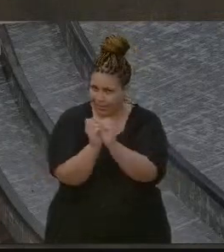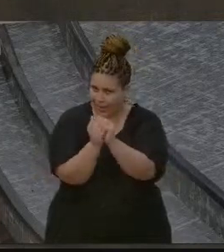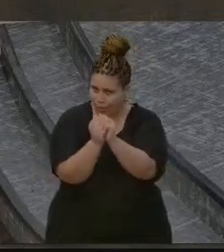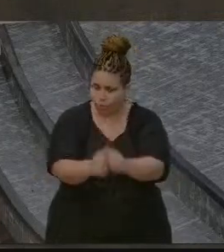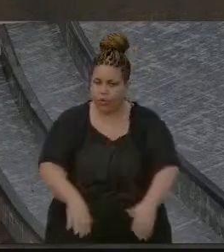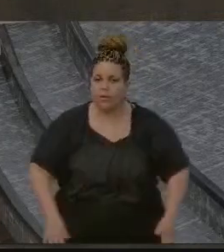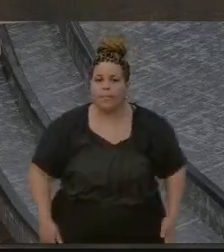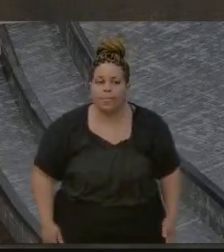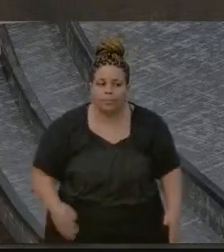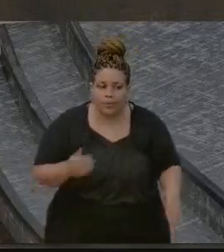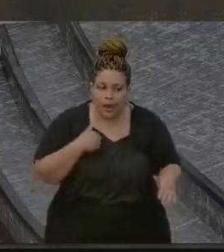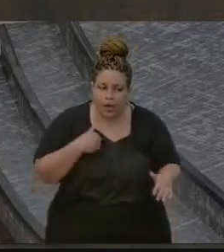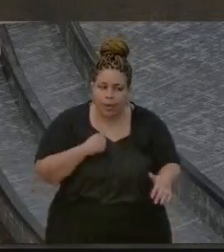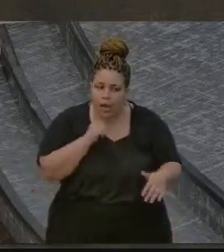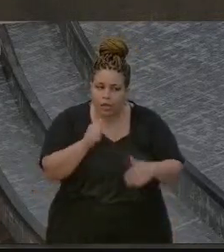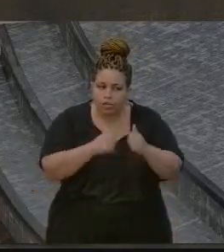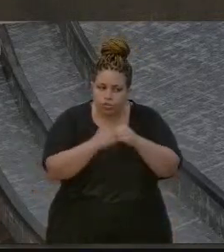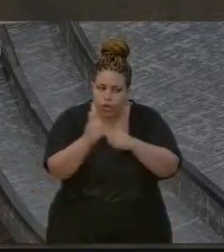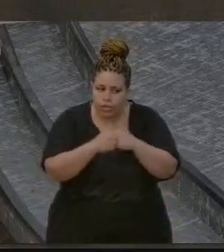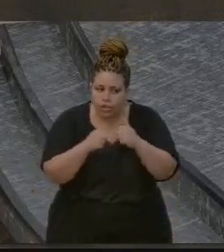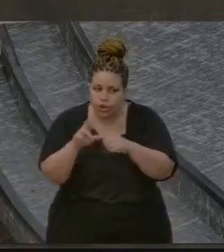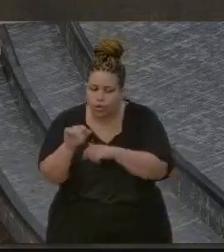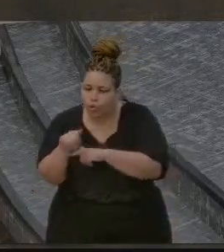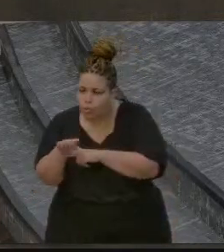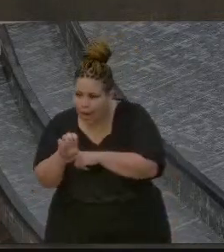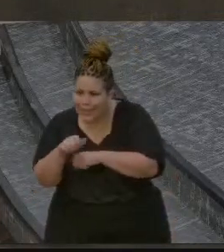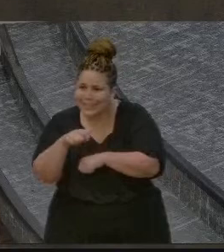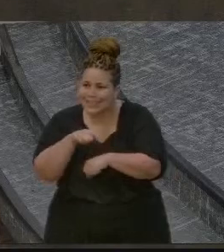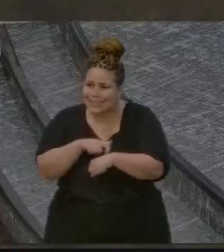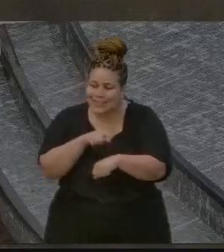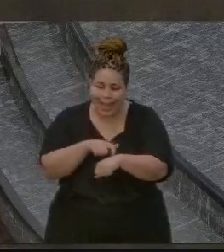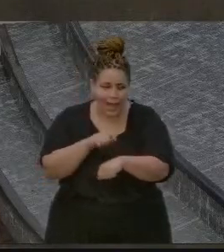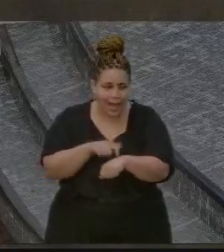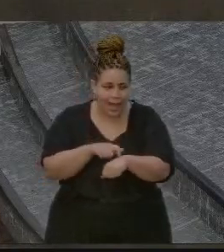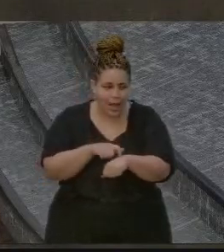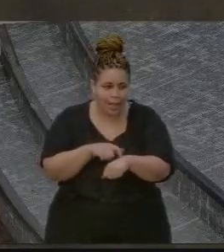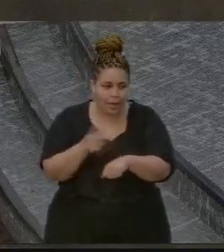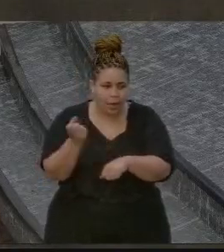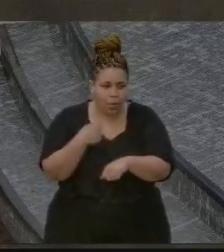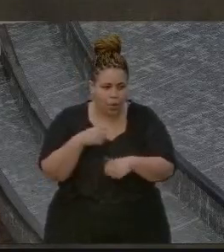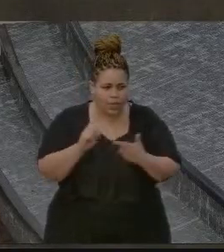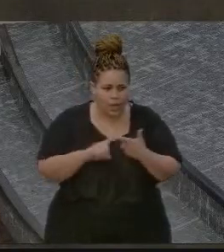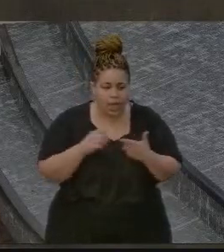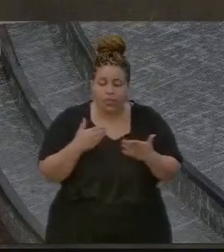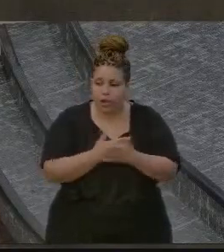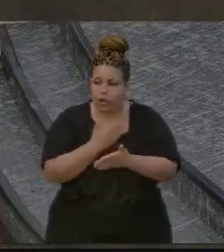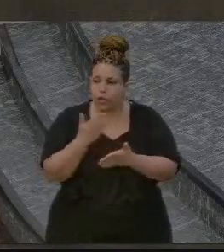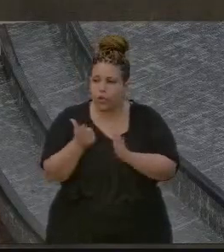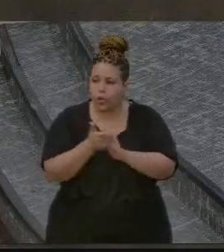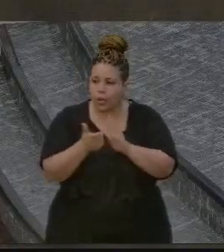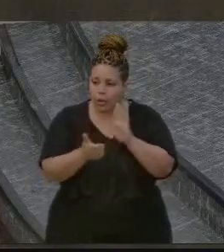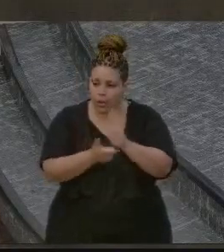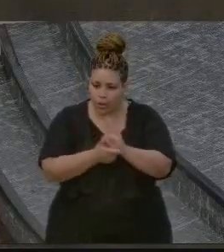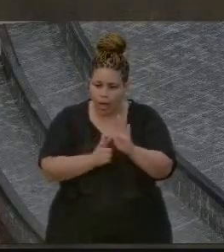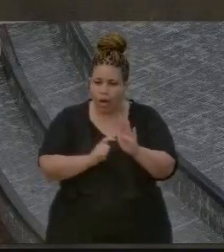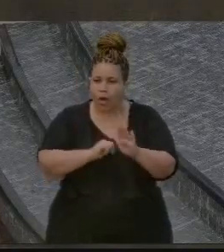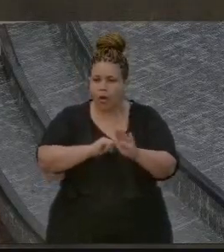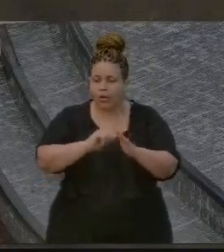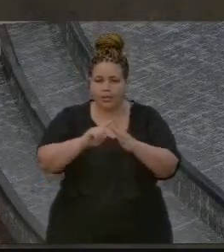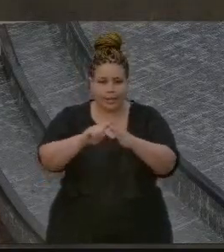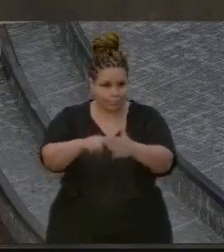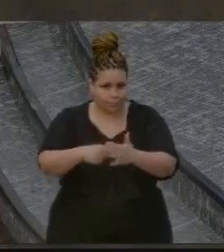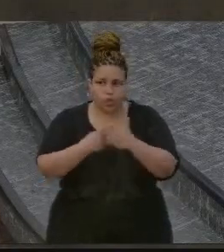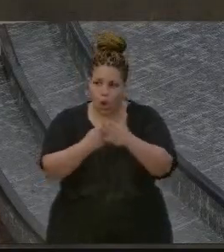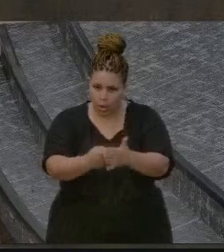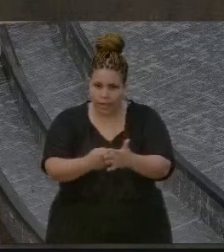about unstructured break time, a question about that particular policy and the new law that it went into effect. That is one that is on